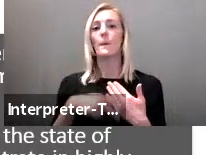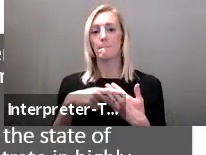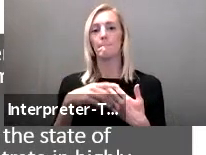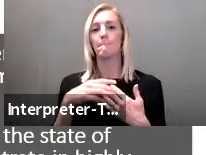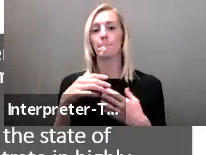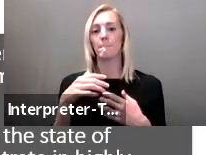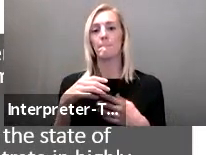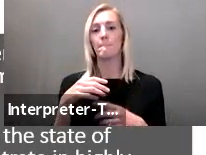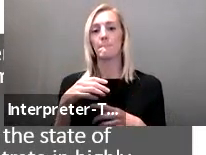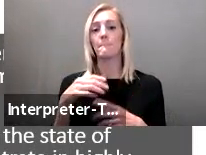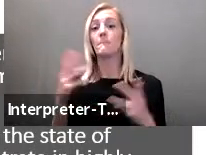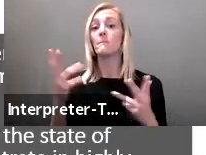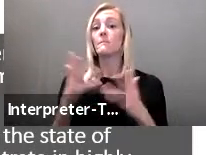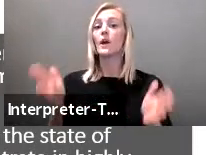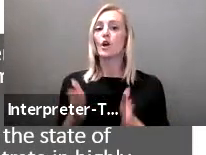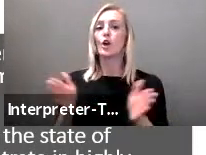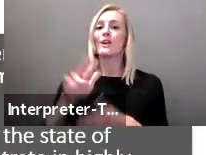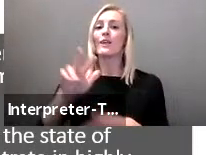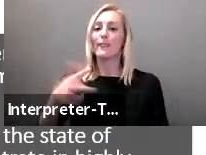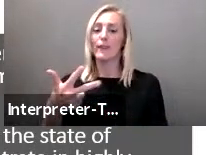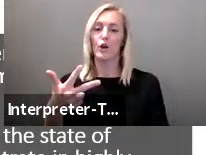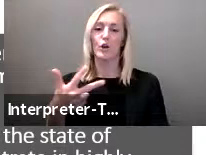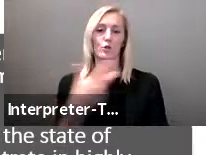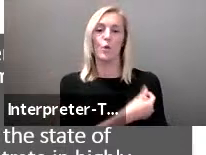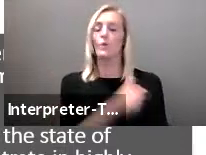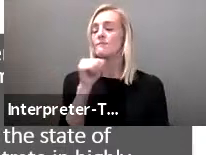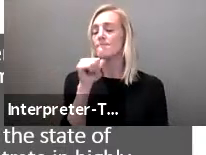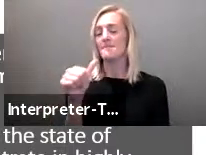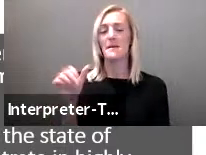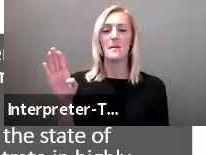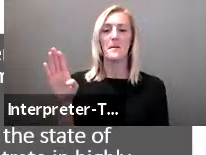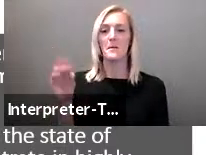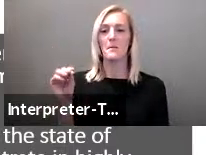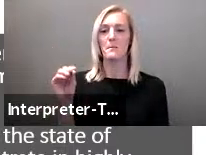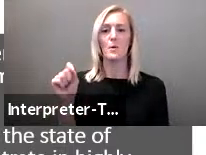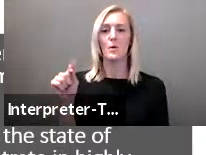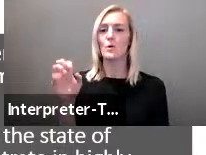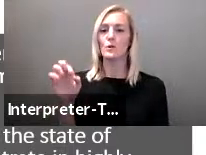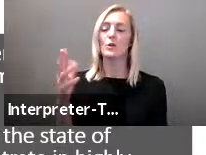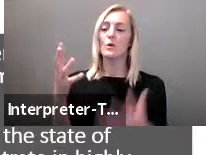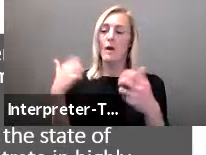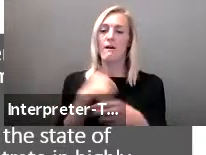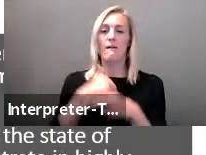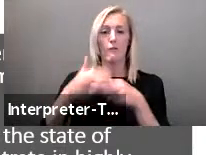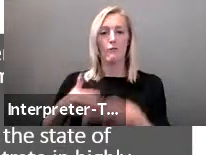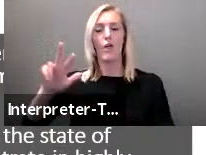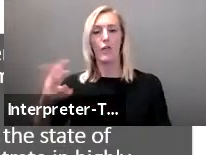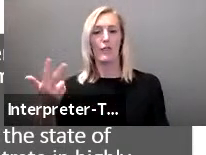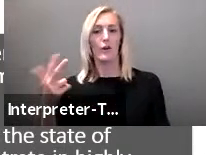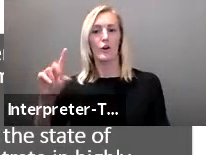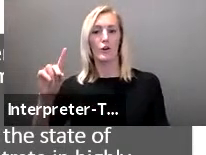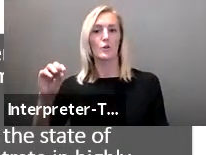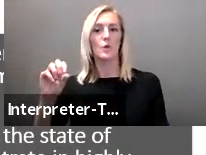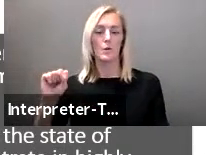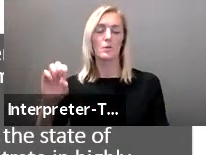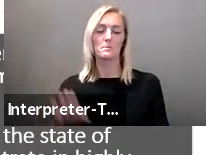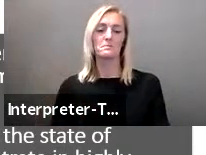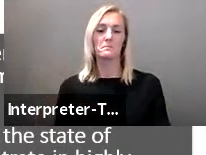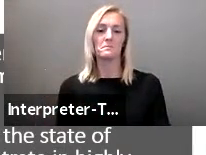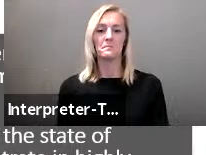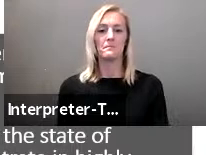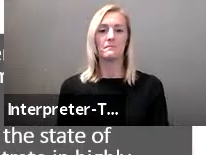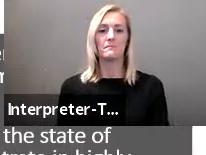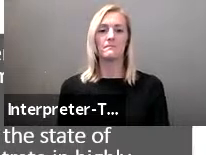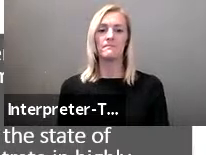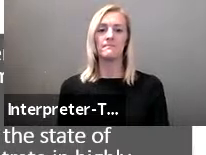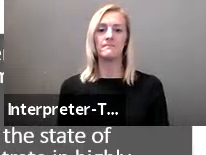to encourage the 3rd dose. They don't want us to call it a booster. They want us to call it a 3rd dose. So we're doing that. One